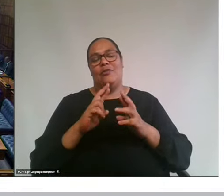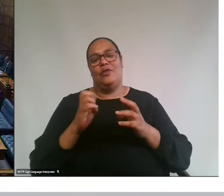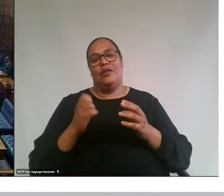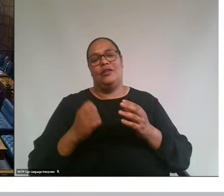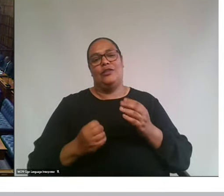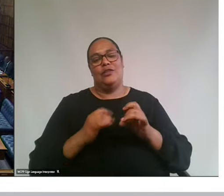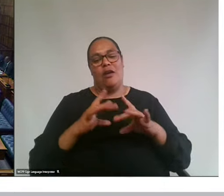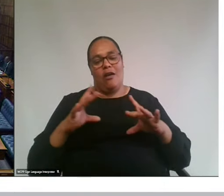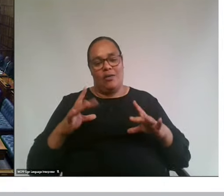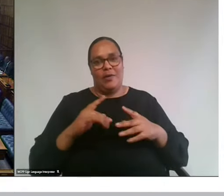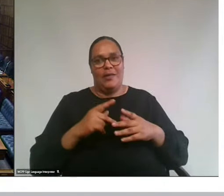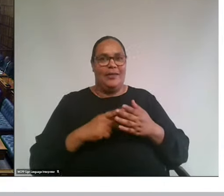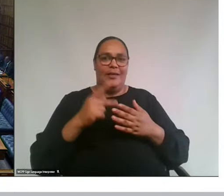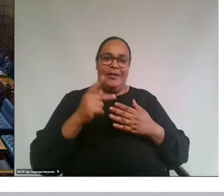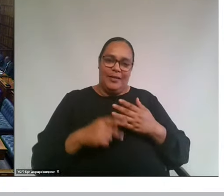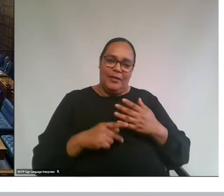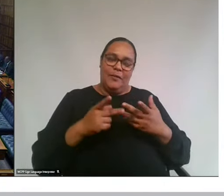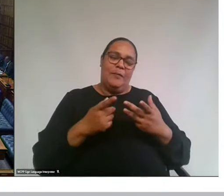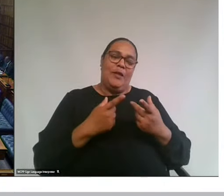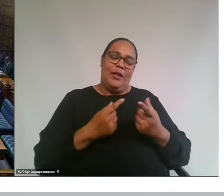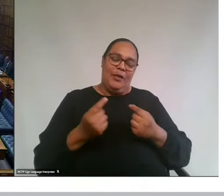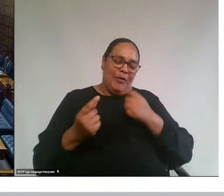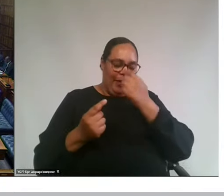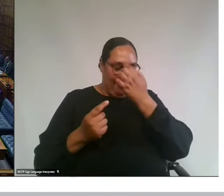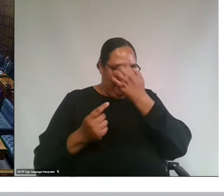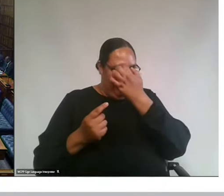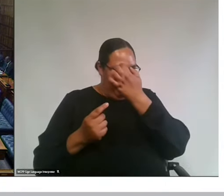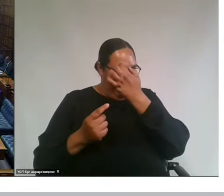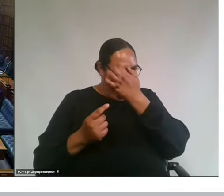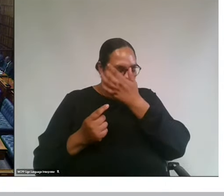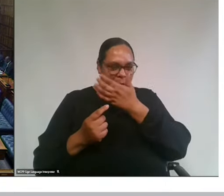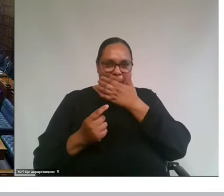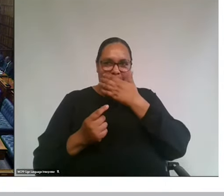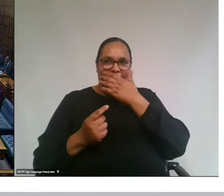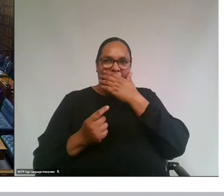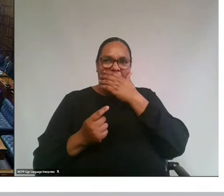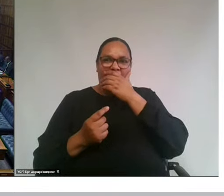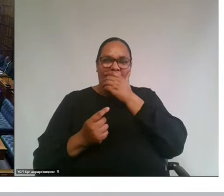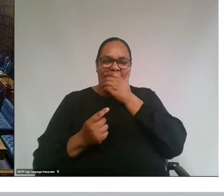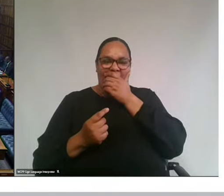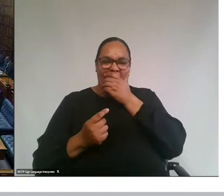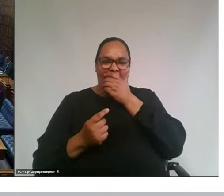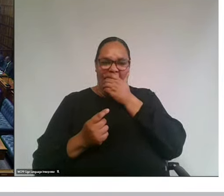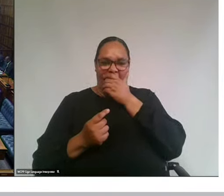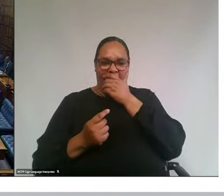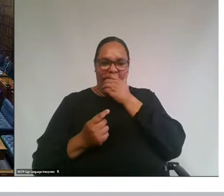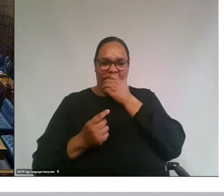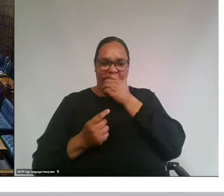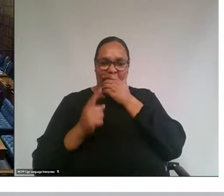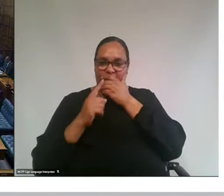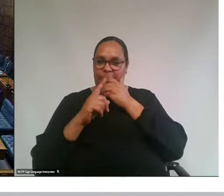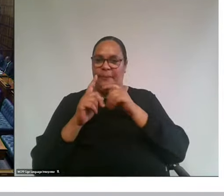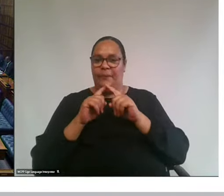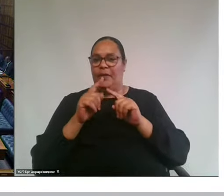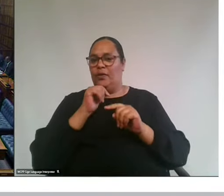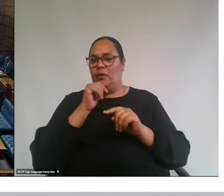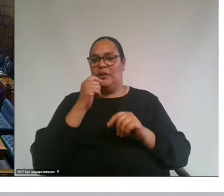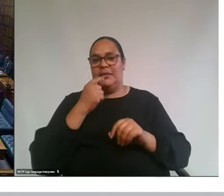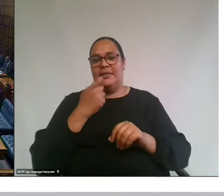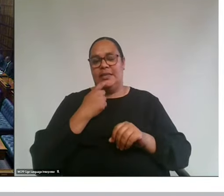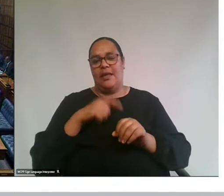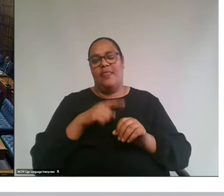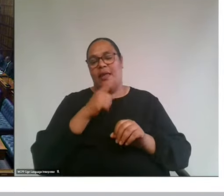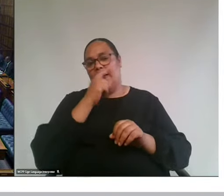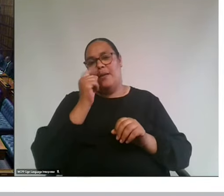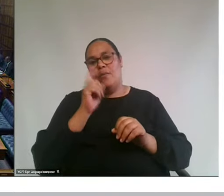produce a product which they called direct induced reduced iron which is the pets it's not that's not steel um and that's called